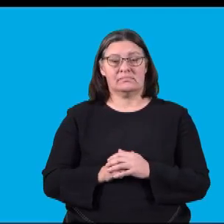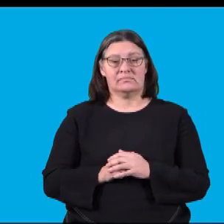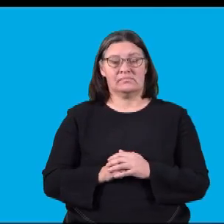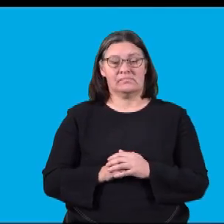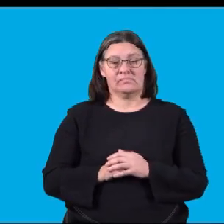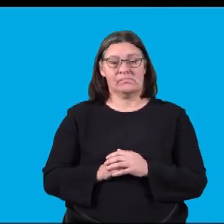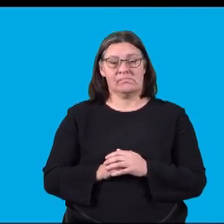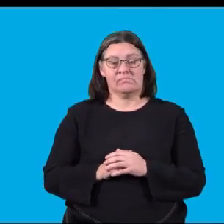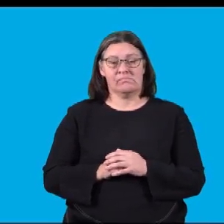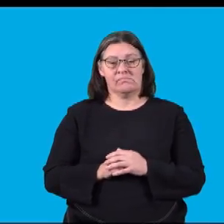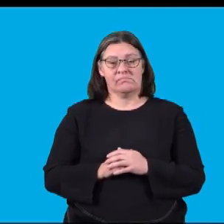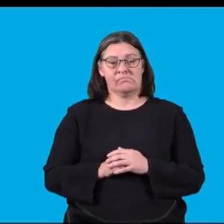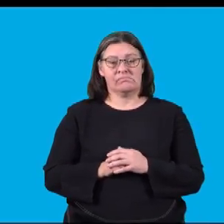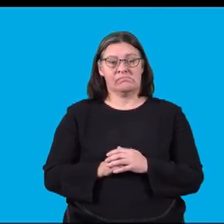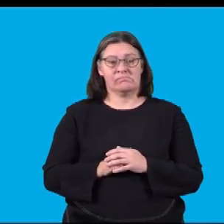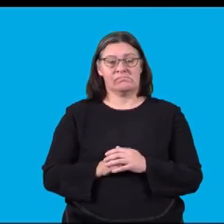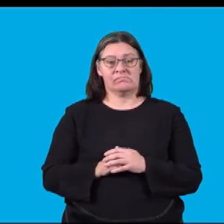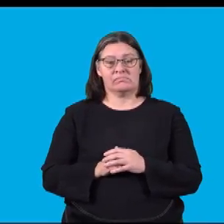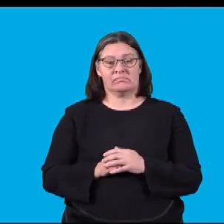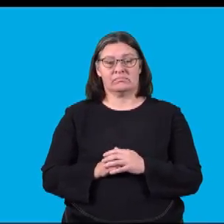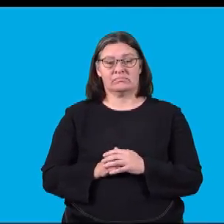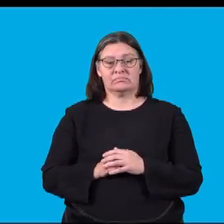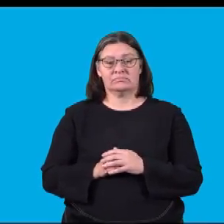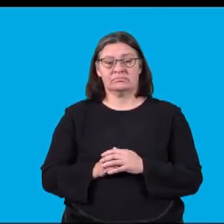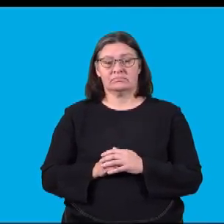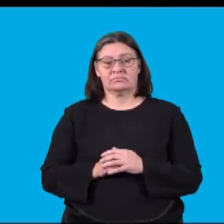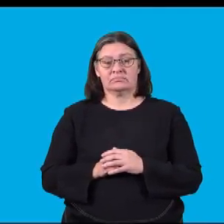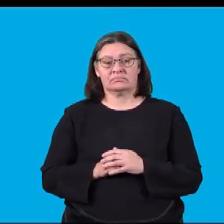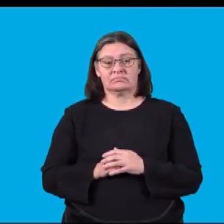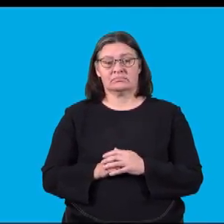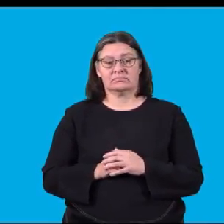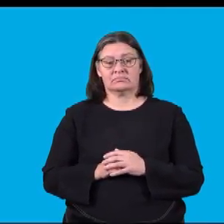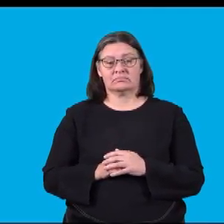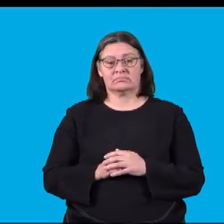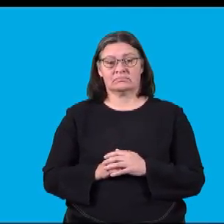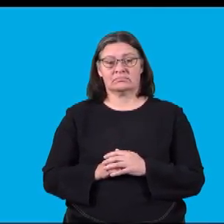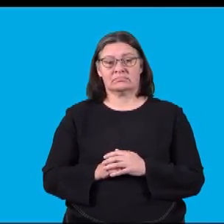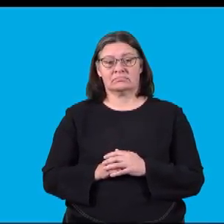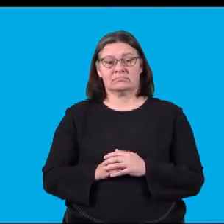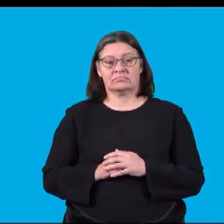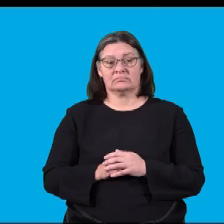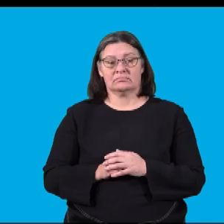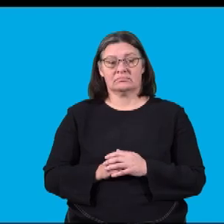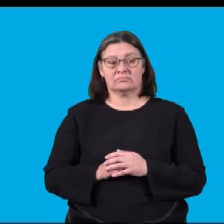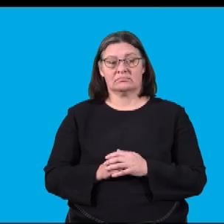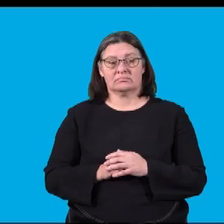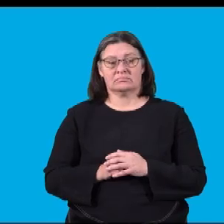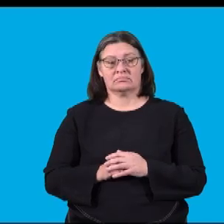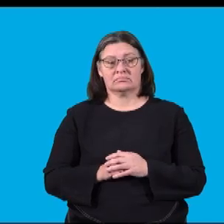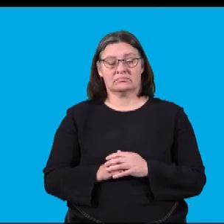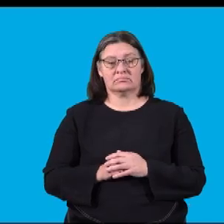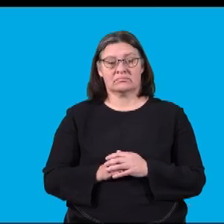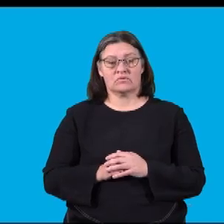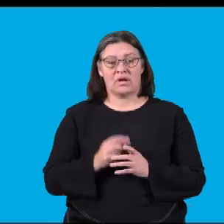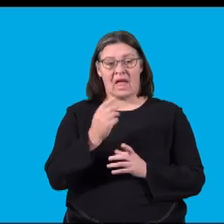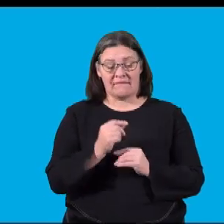30th of October. That gives us 6 months, all right? So we had